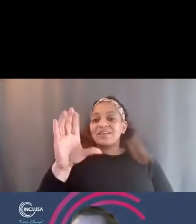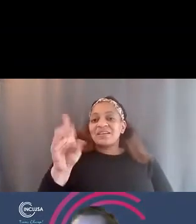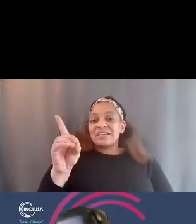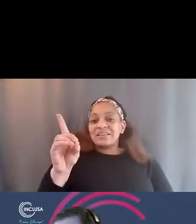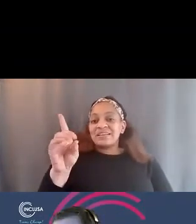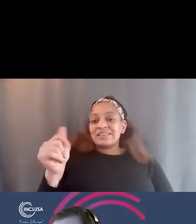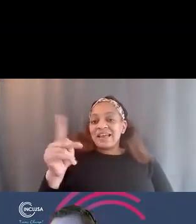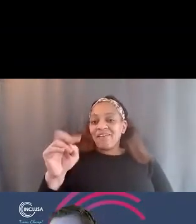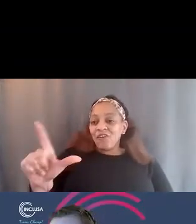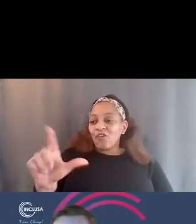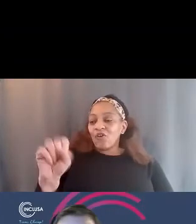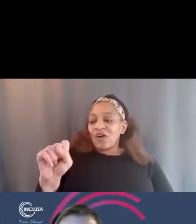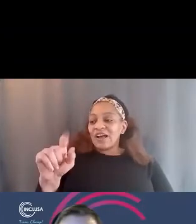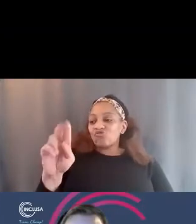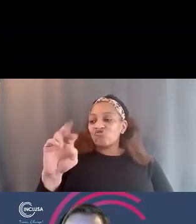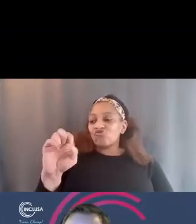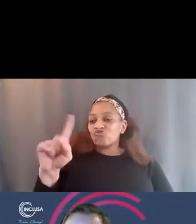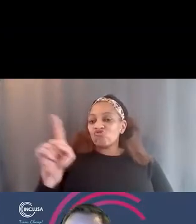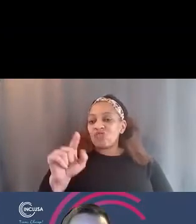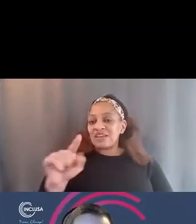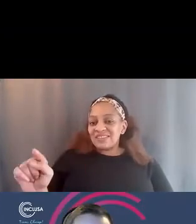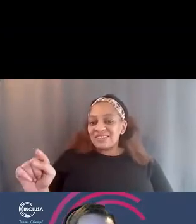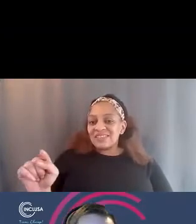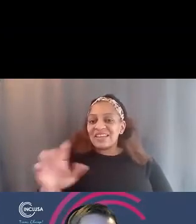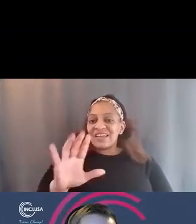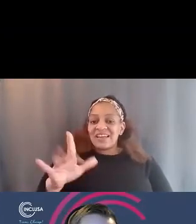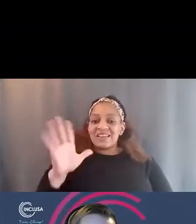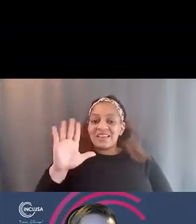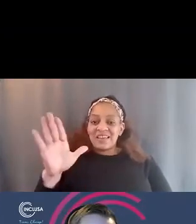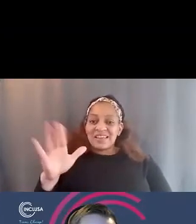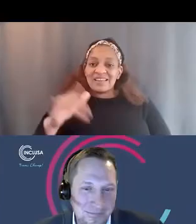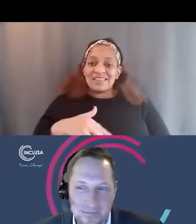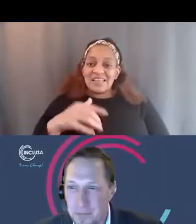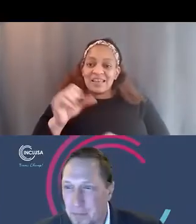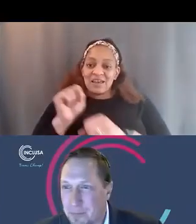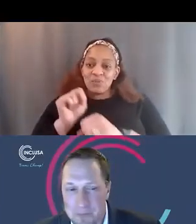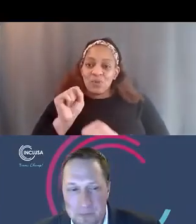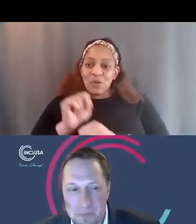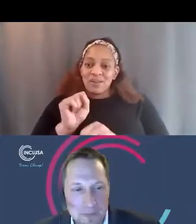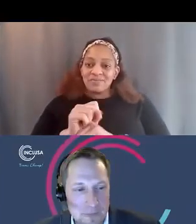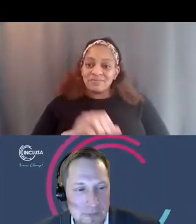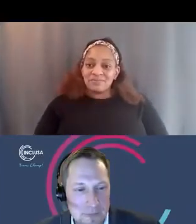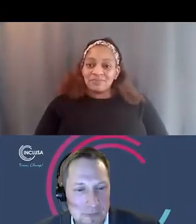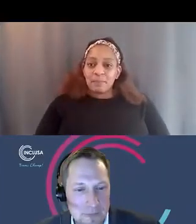his journey to employment. Start the video.